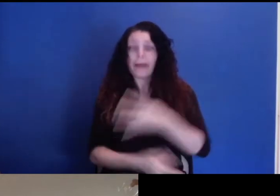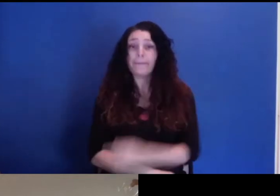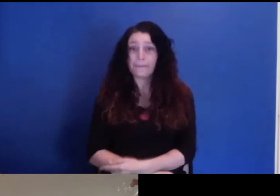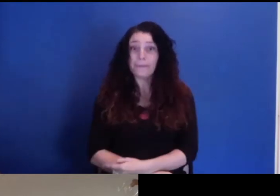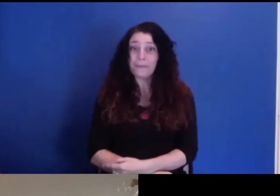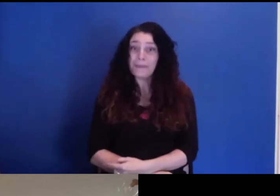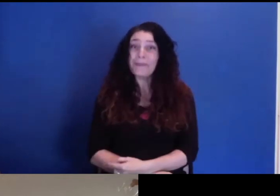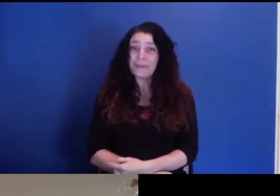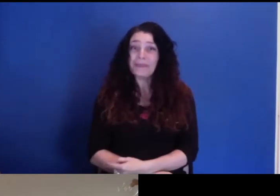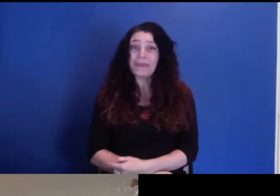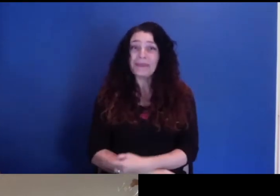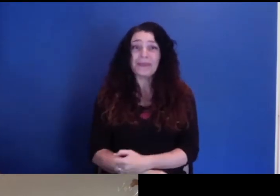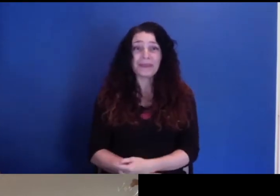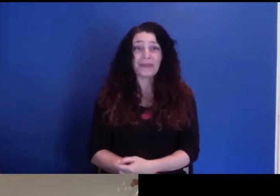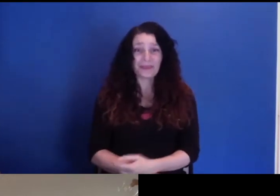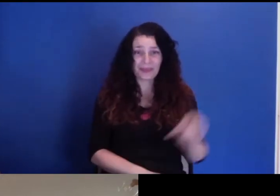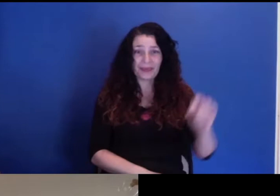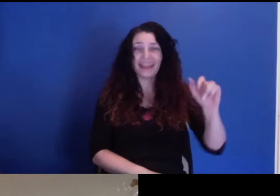yeah.